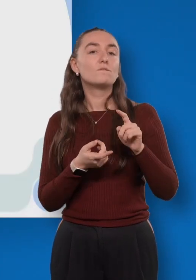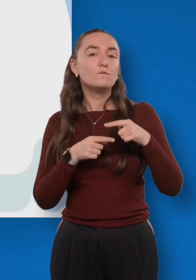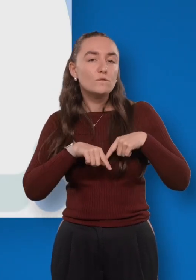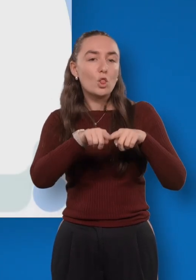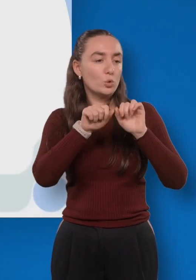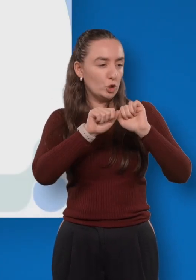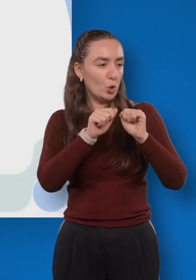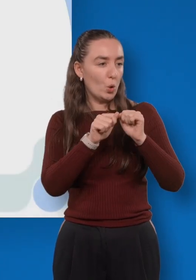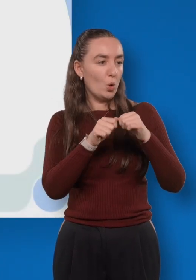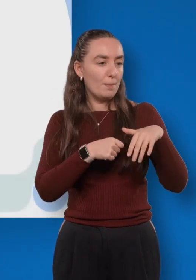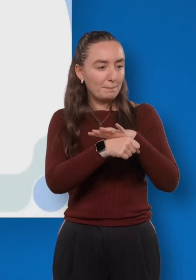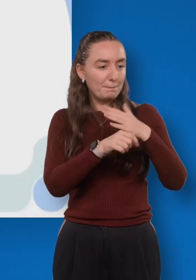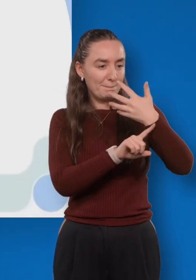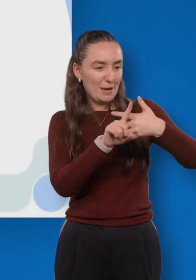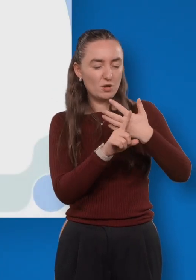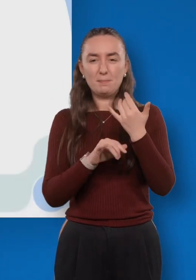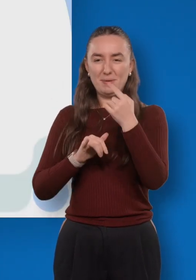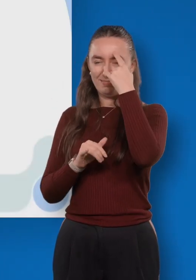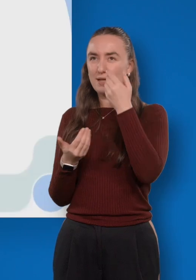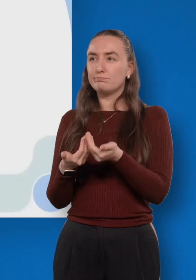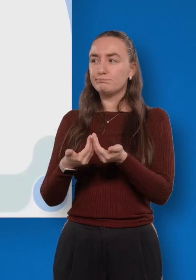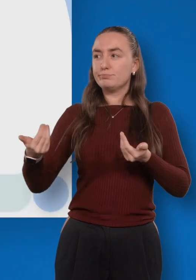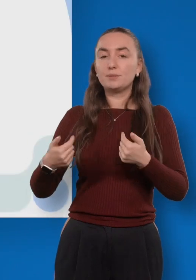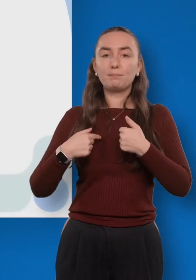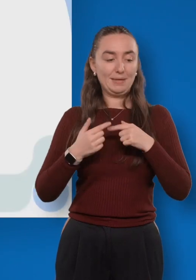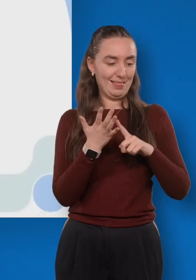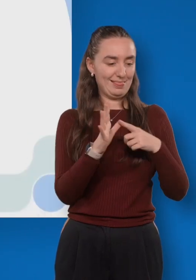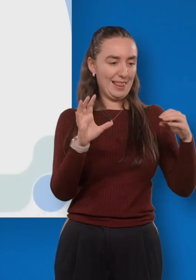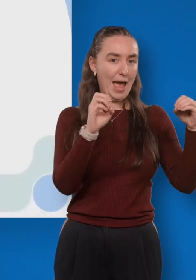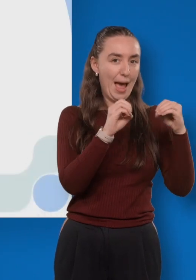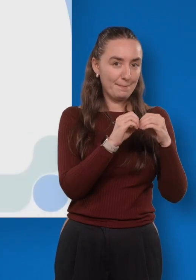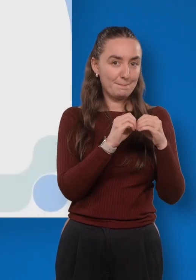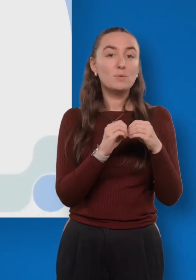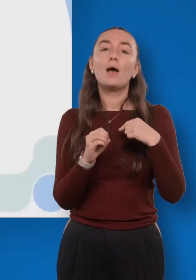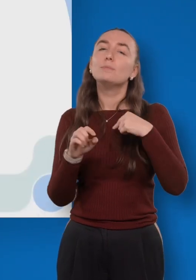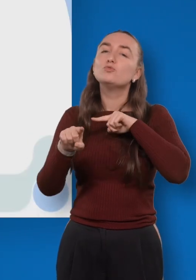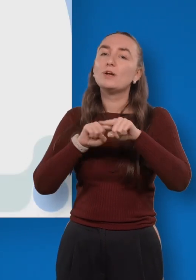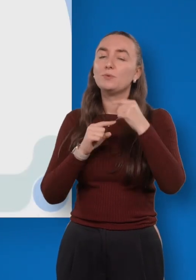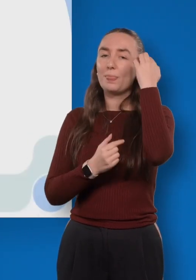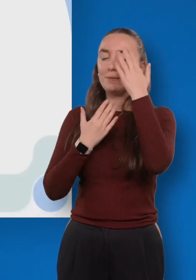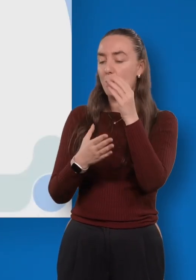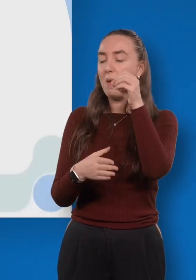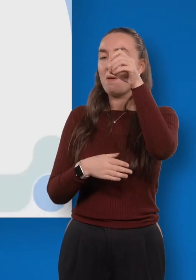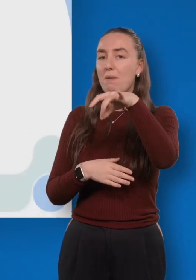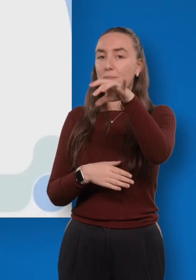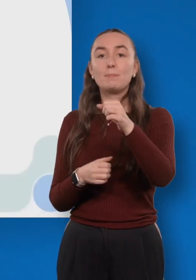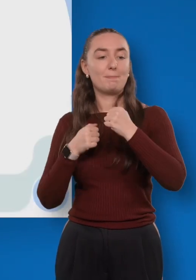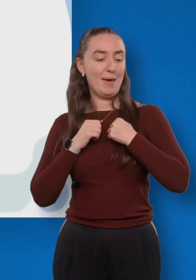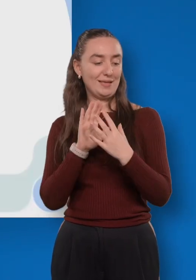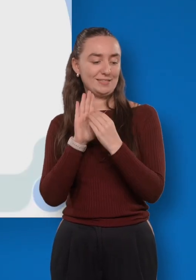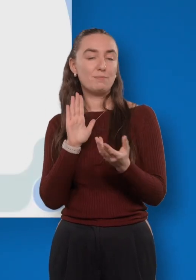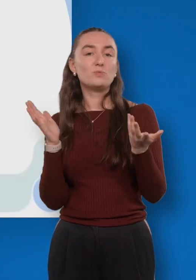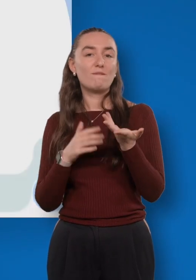you might be thinking, well, how does that apply to me if I'm working in a lab? So I'm trying to take those kind of things into consideration. But a lot of the examples I'm giving you are